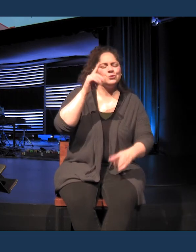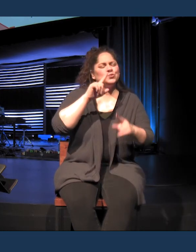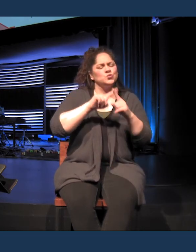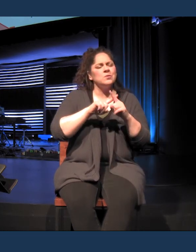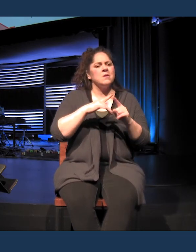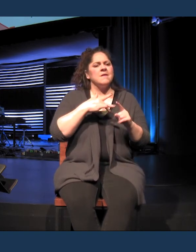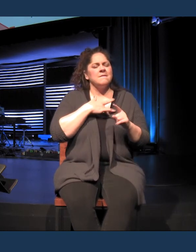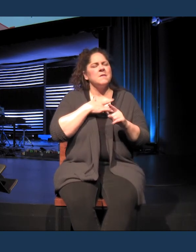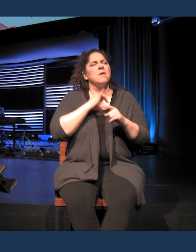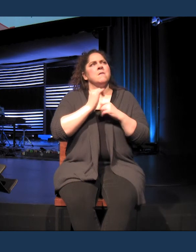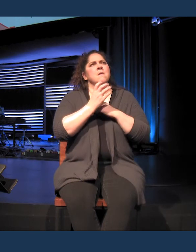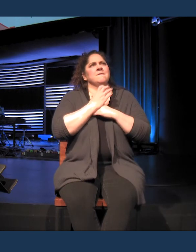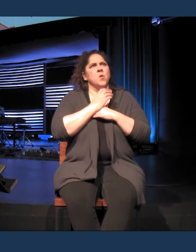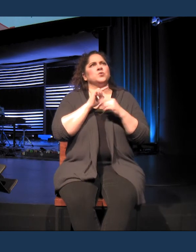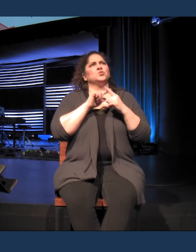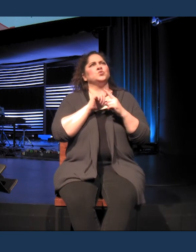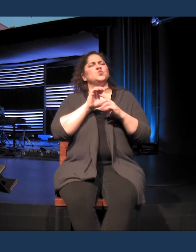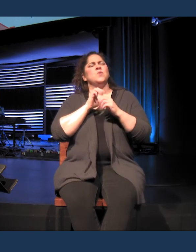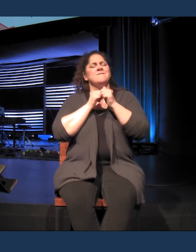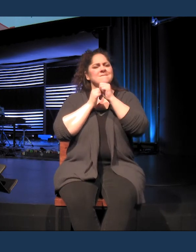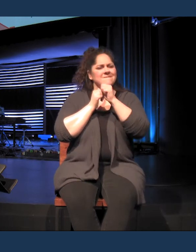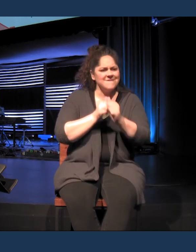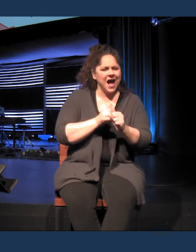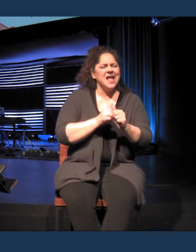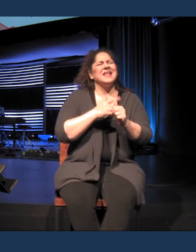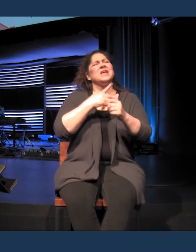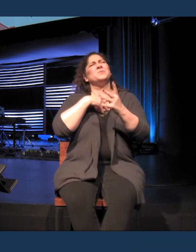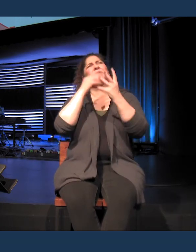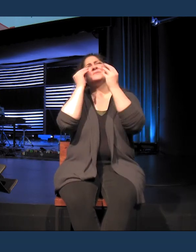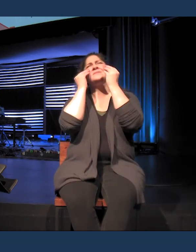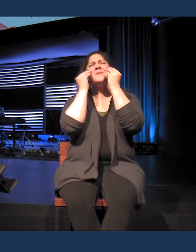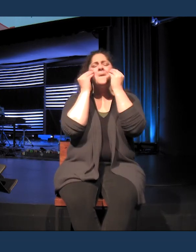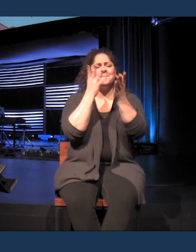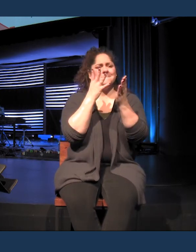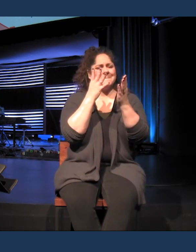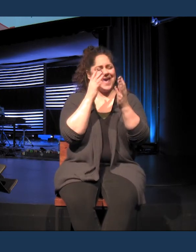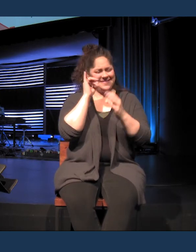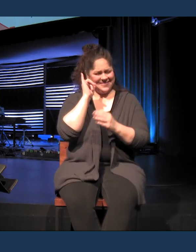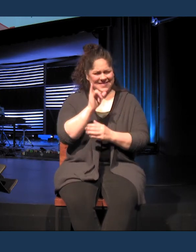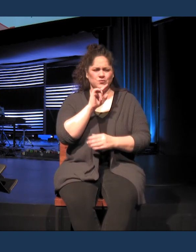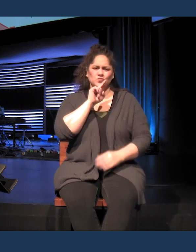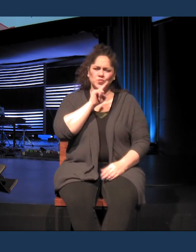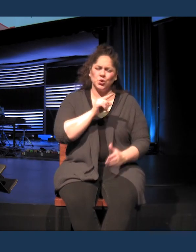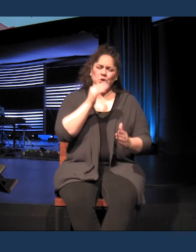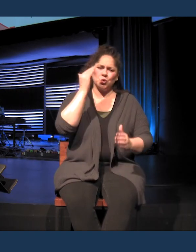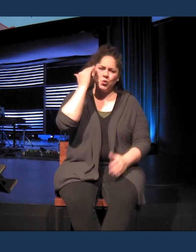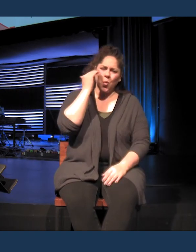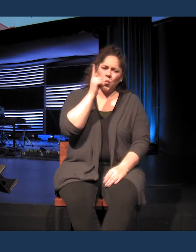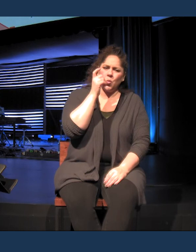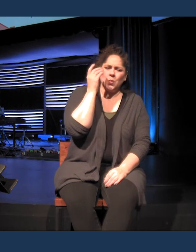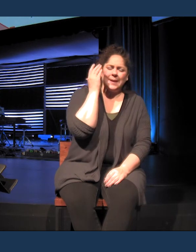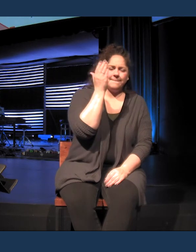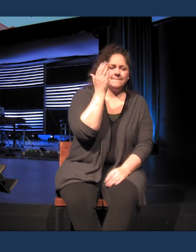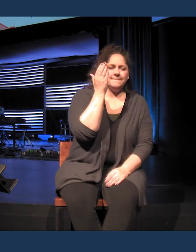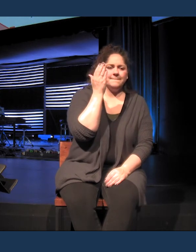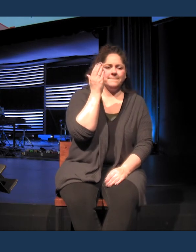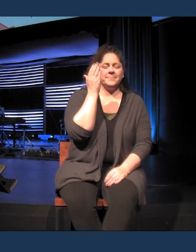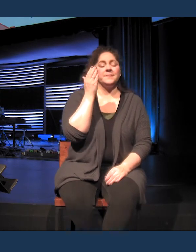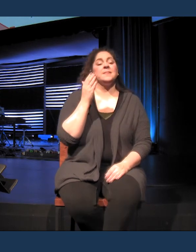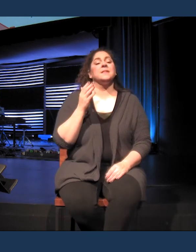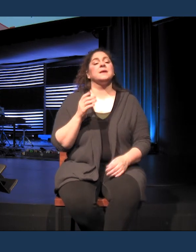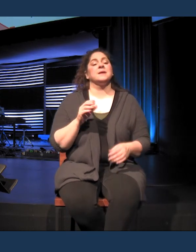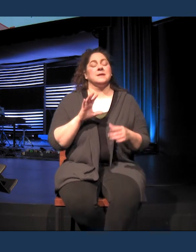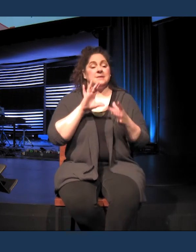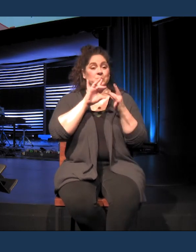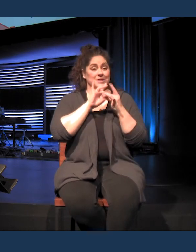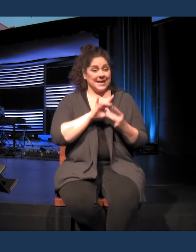follow Jesus and compels you to obey what he taught. That's what knowing Jesus is. But connected to knowing